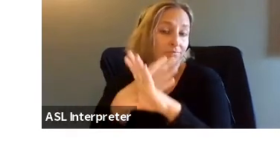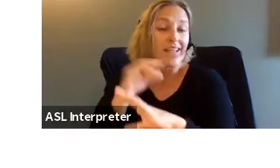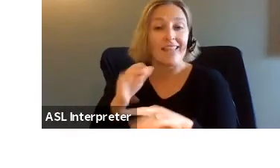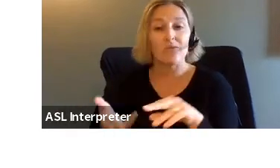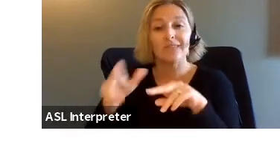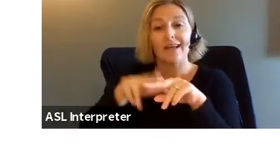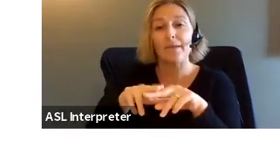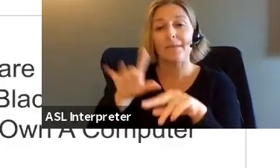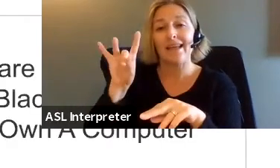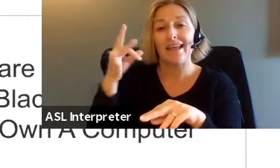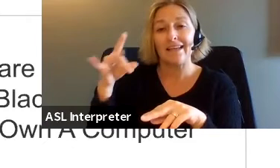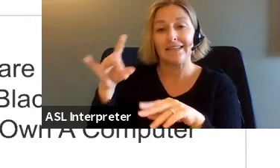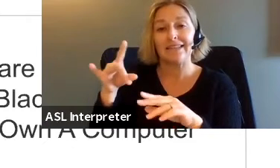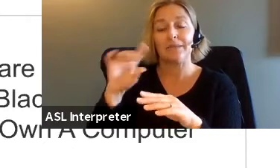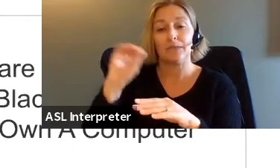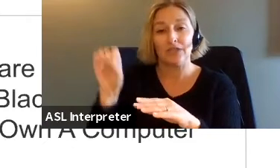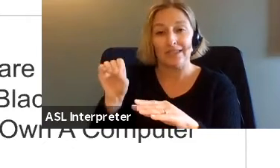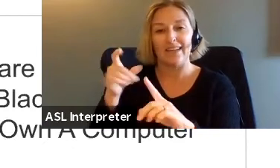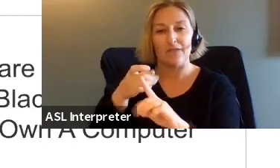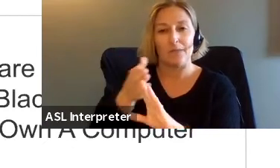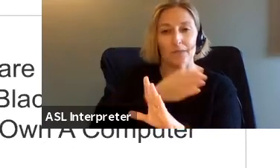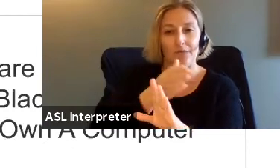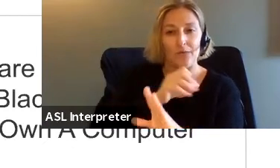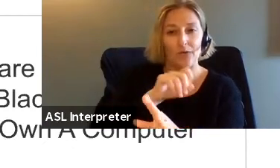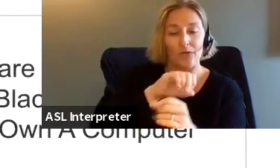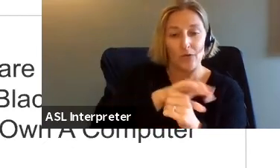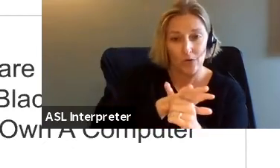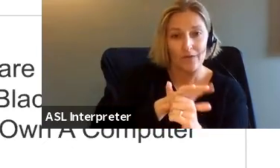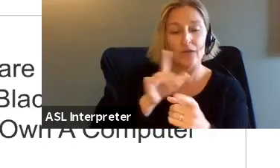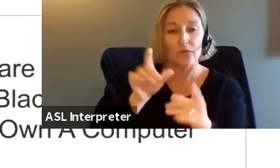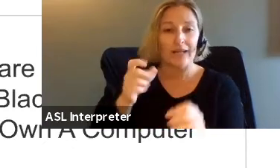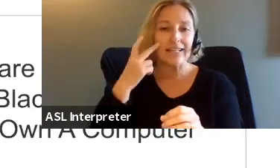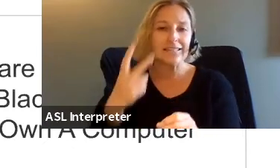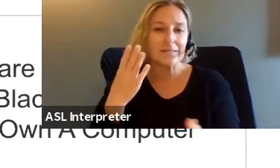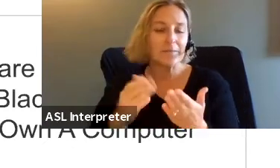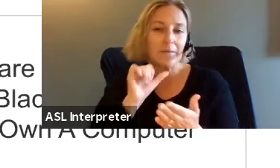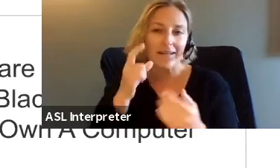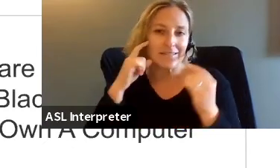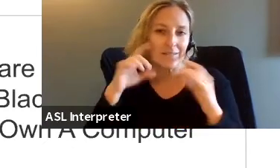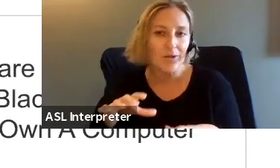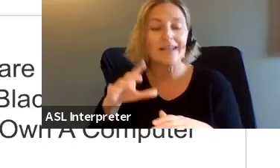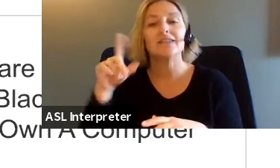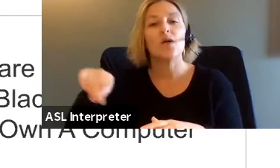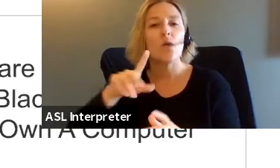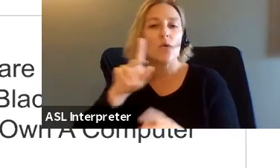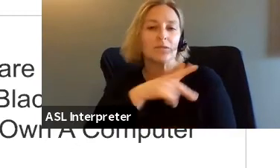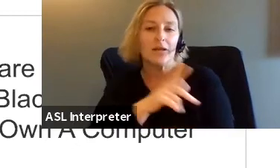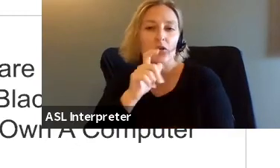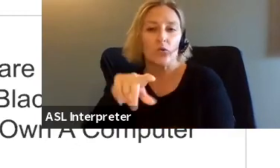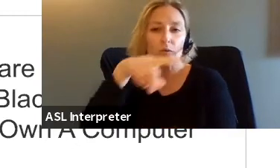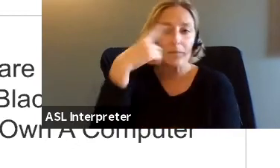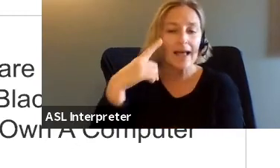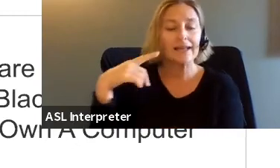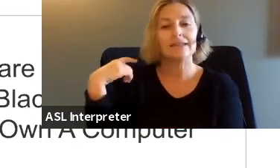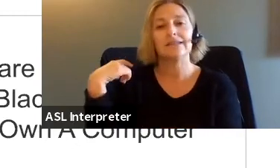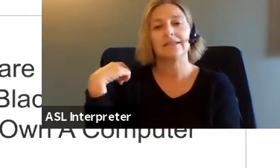COVID. Next, please. But as you can see, and this would probably not surprise you, patients who are Black and Hispanic,